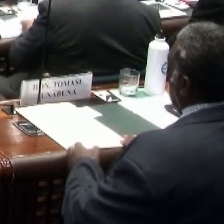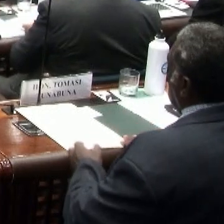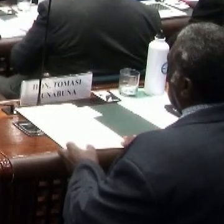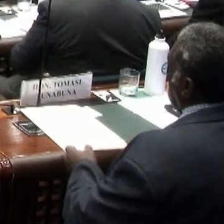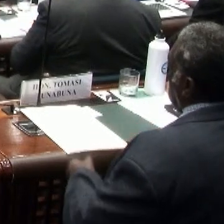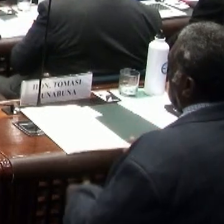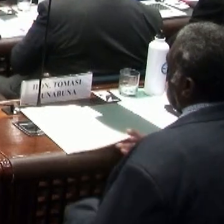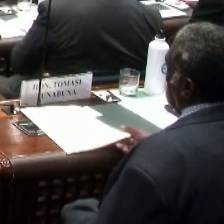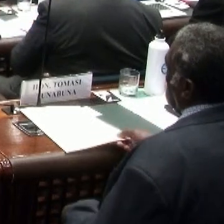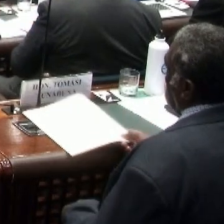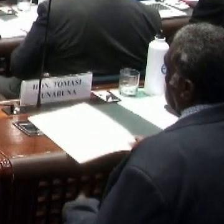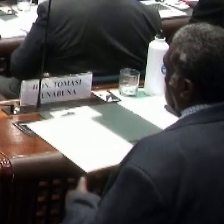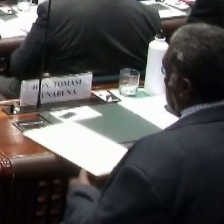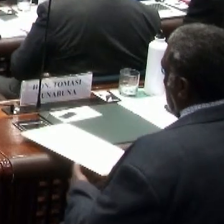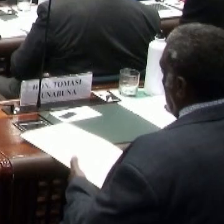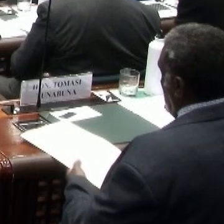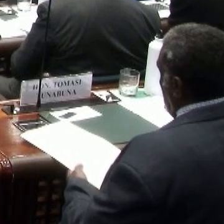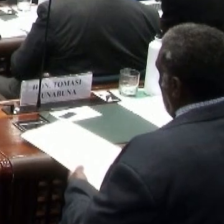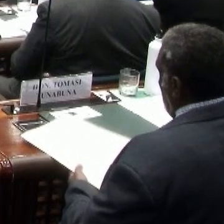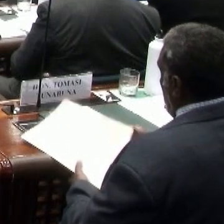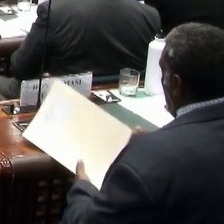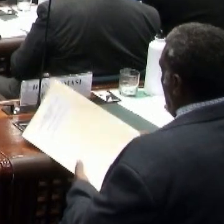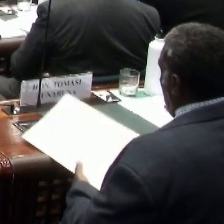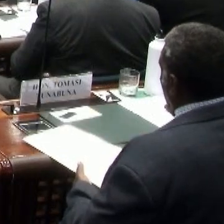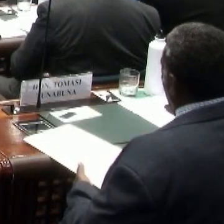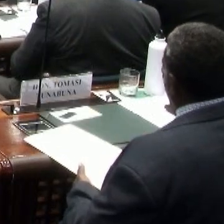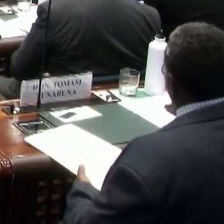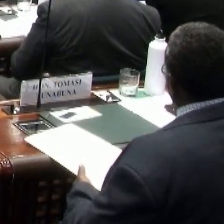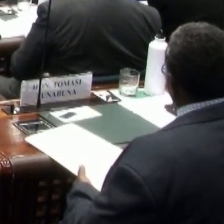by acknowledging the traditional owners of the land on which we stand today.